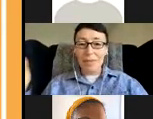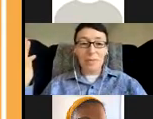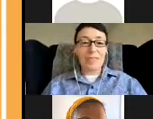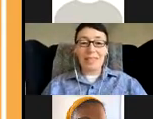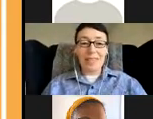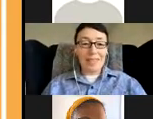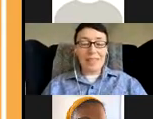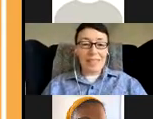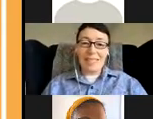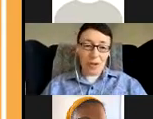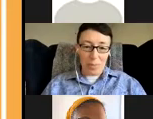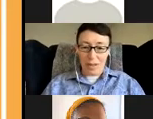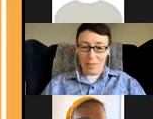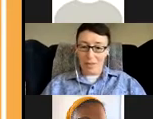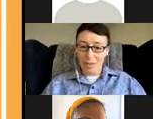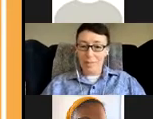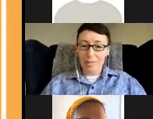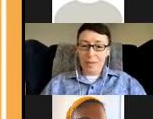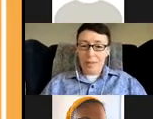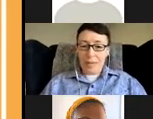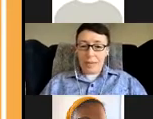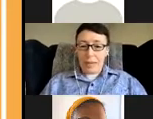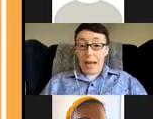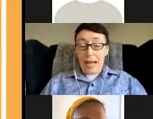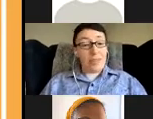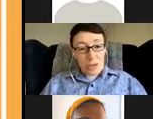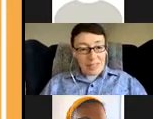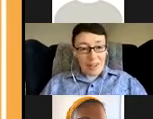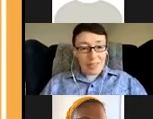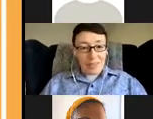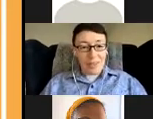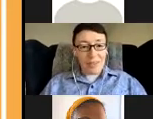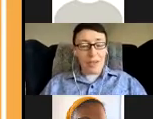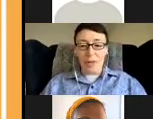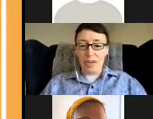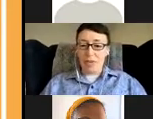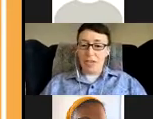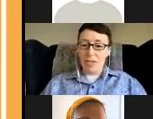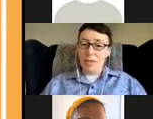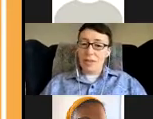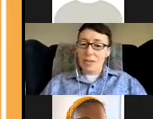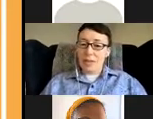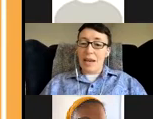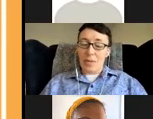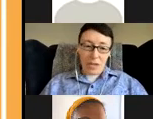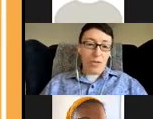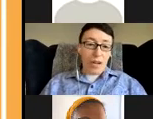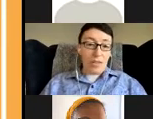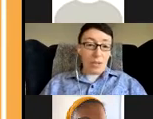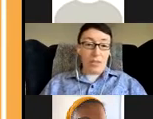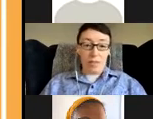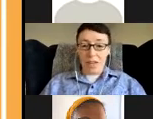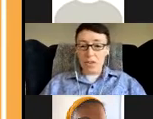the table. It was a considered possibility. And we did not go that direction. And we